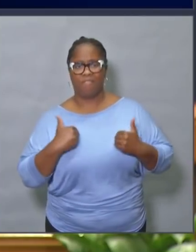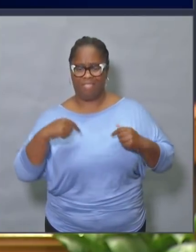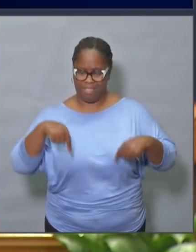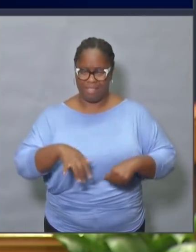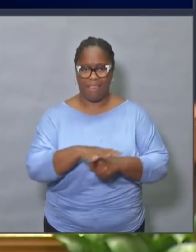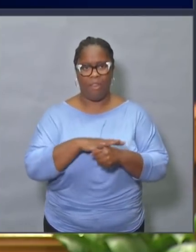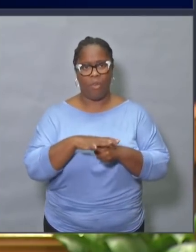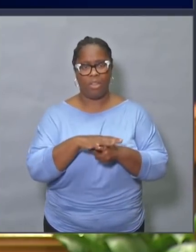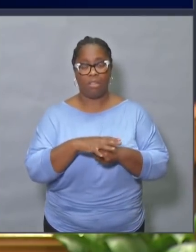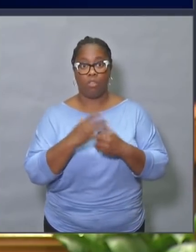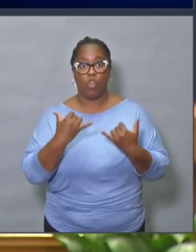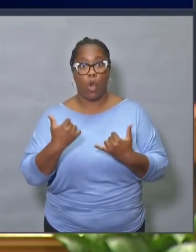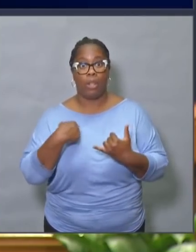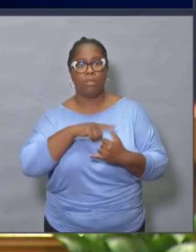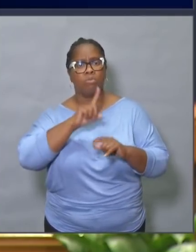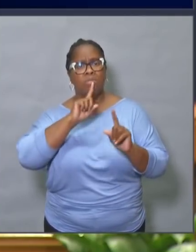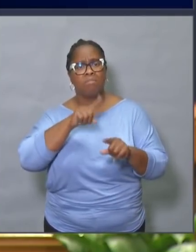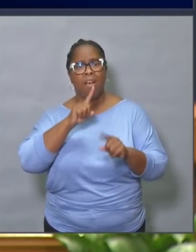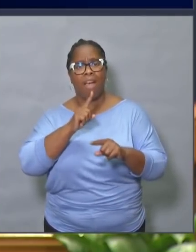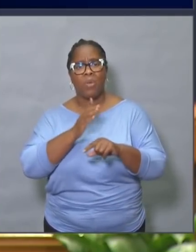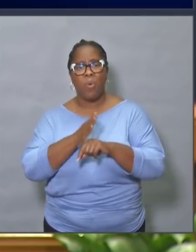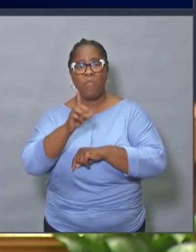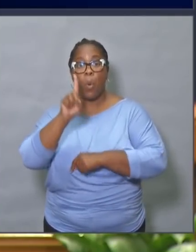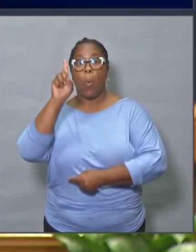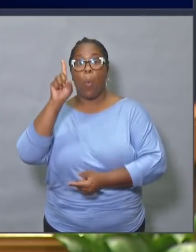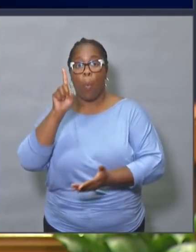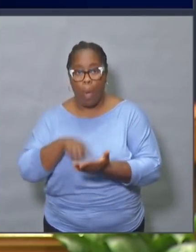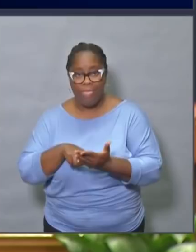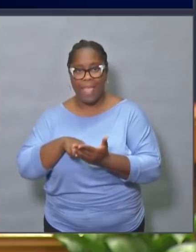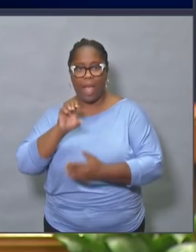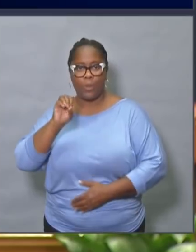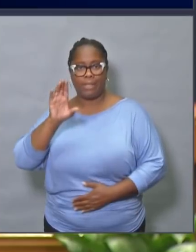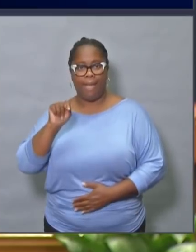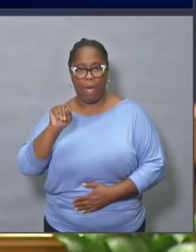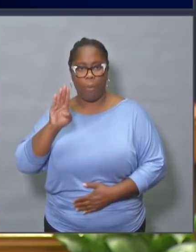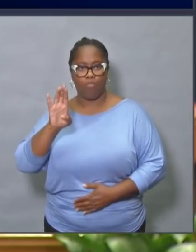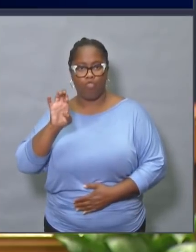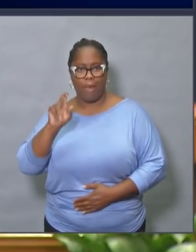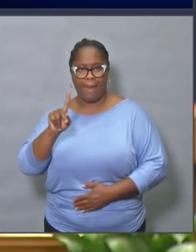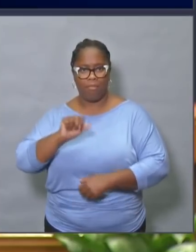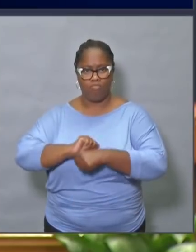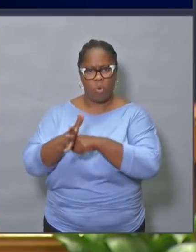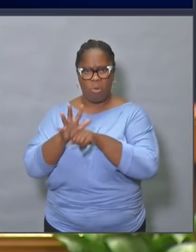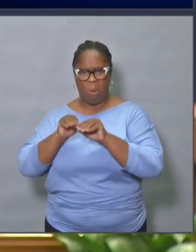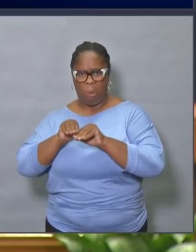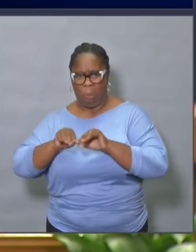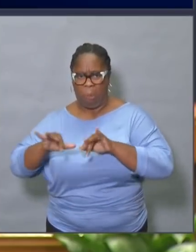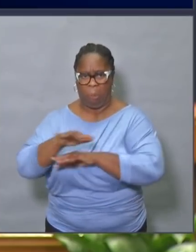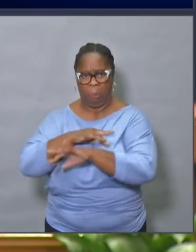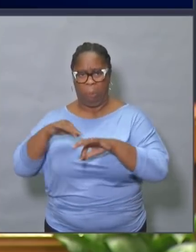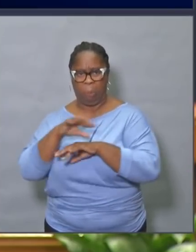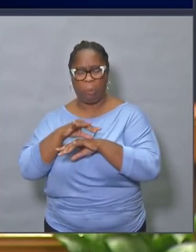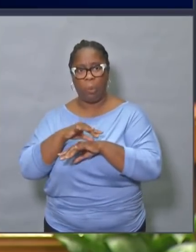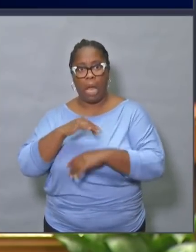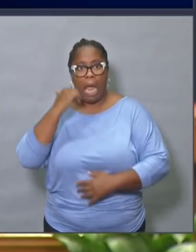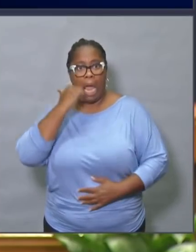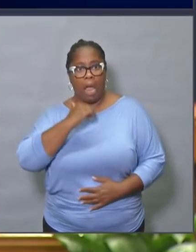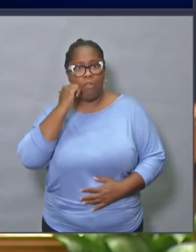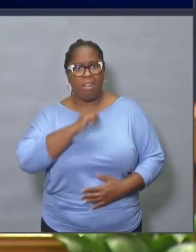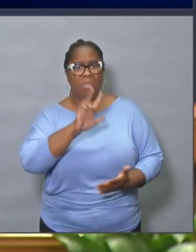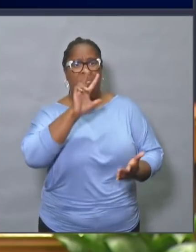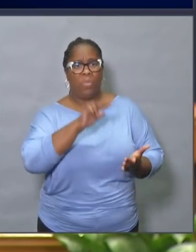are responding to more than 1,000 outbreaks, and we're receiving information almost every day on 3,000